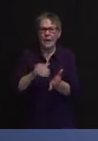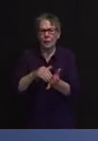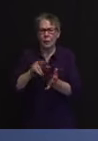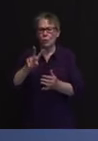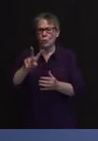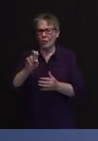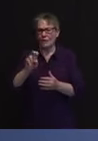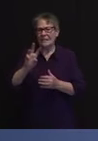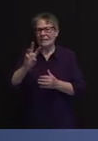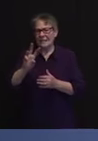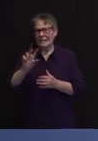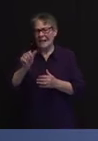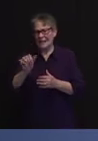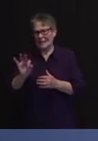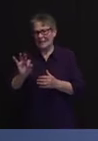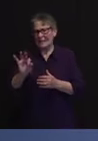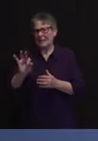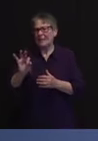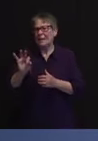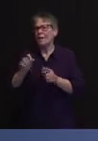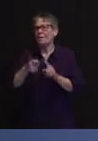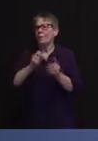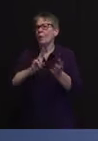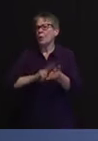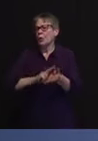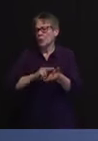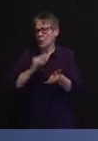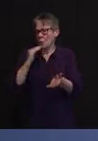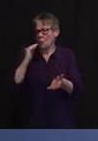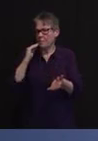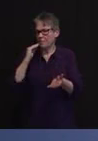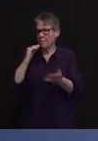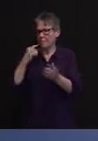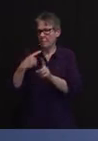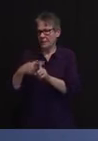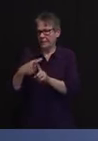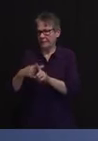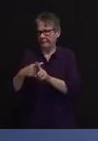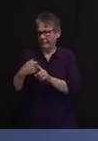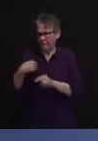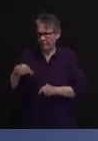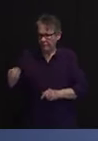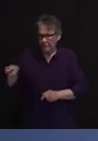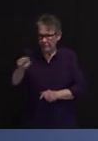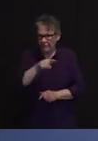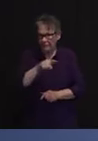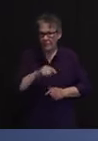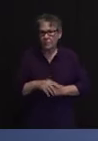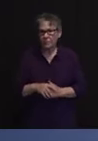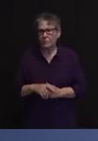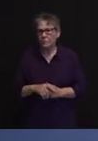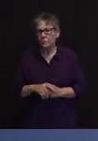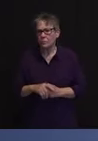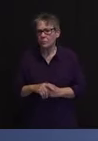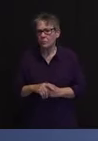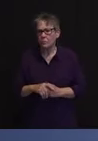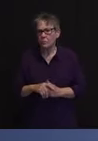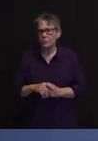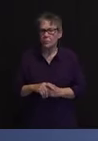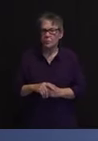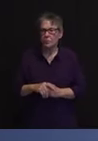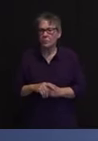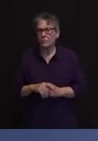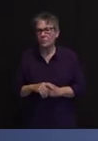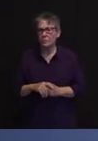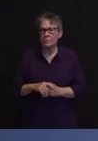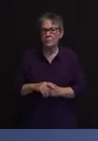our long-term care facilities and assisted living is probably about over 60,000. So we're just about at